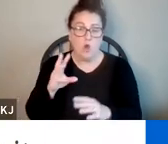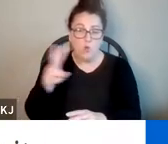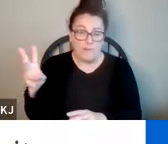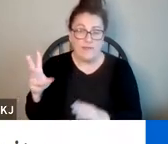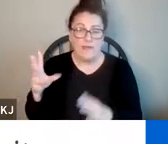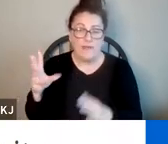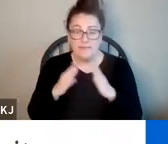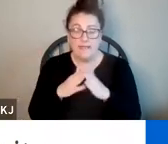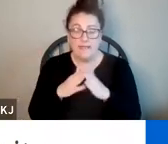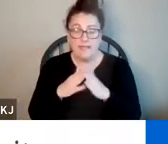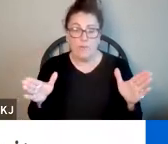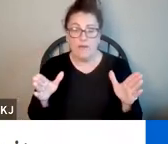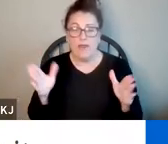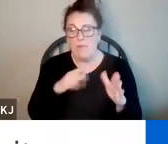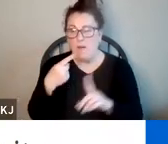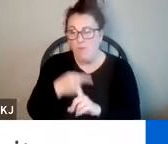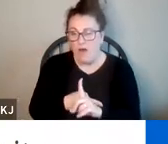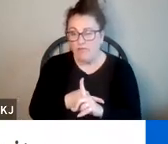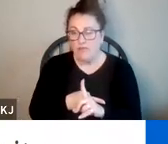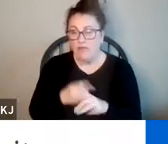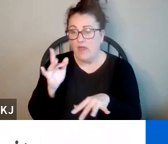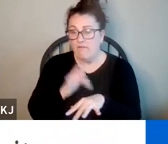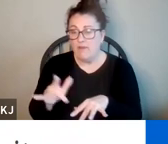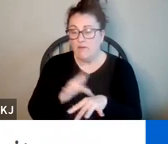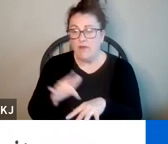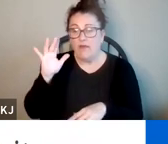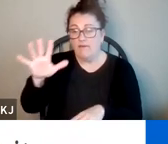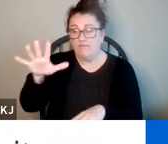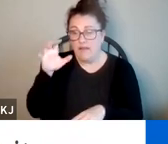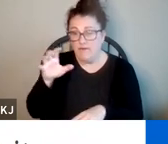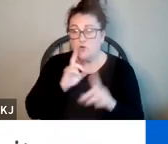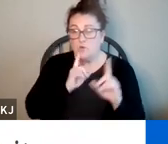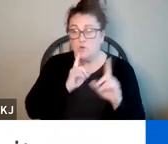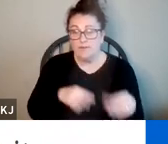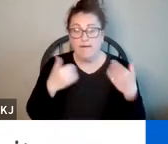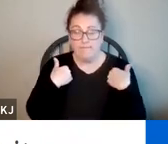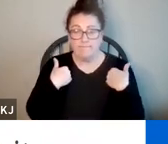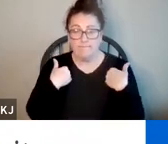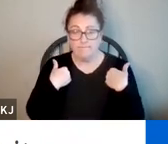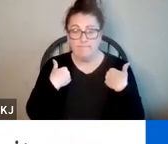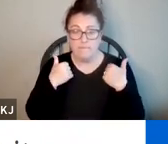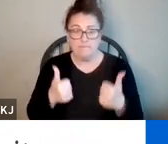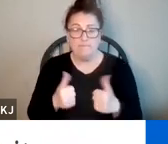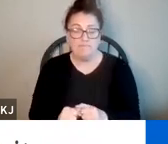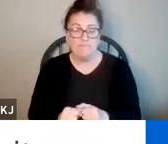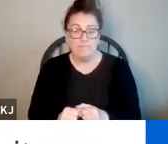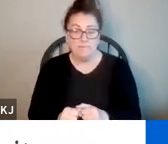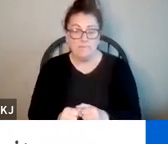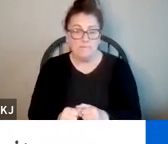open for a little more than a month, and we had more than 500 responses from the BPS community and